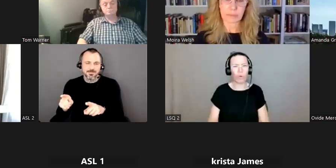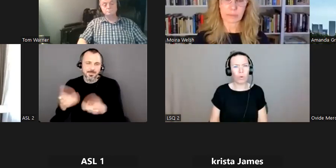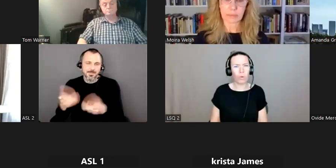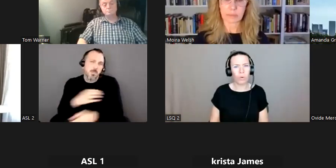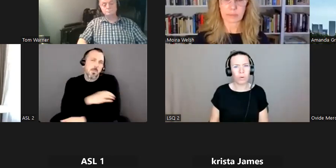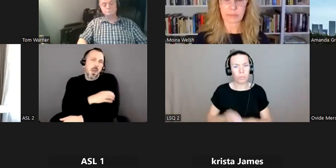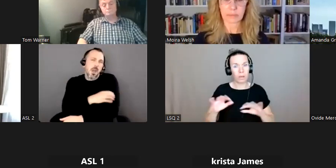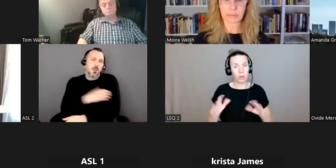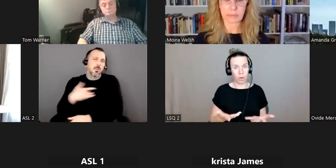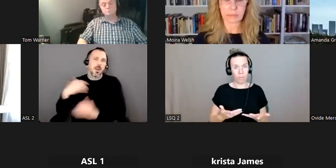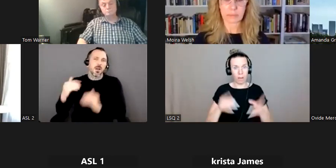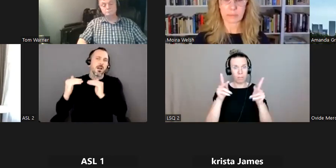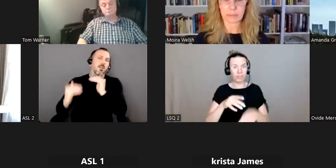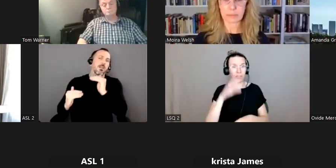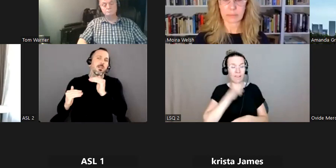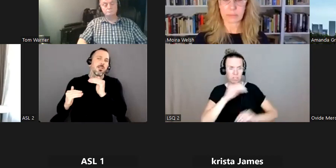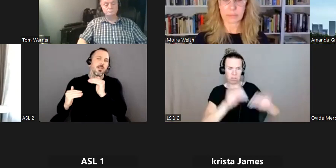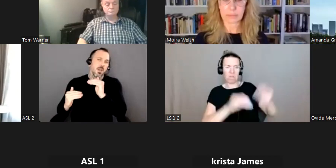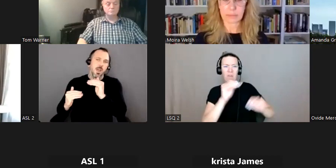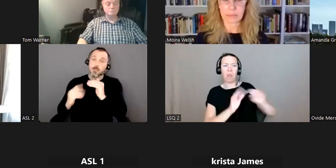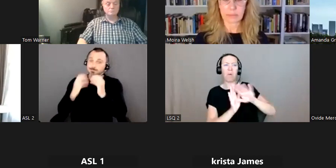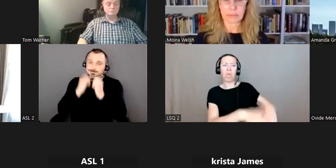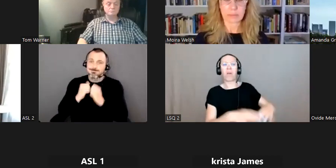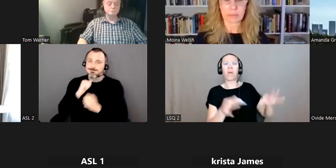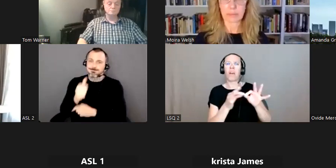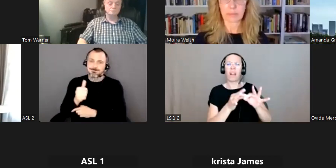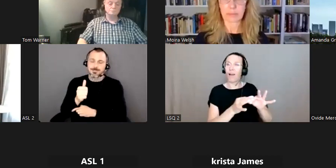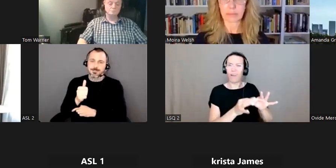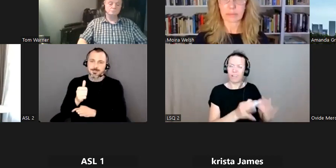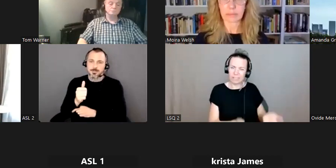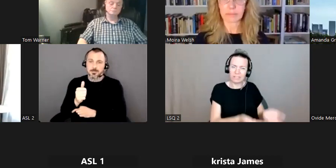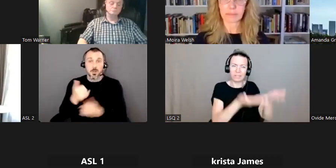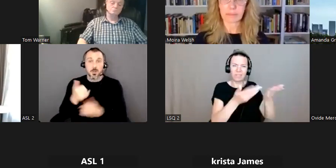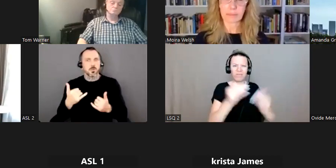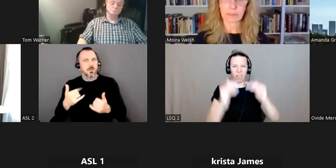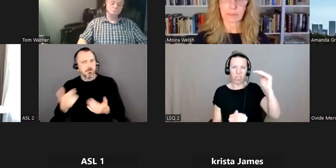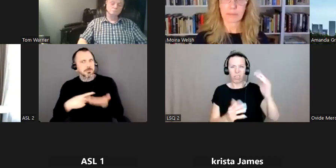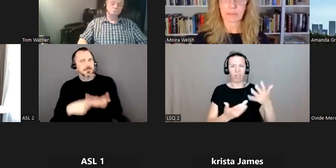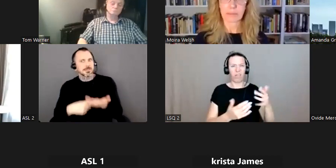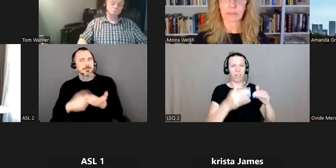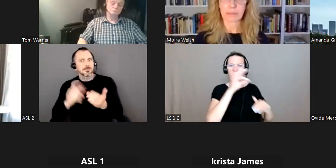in today, is that discussion of inequality, disadvantage, and thinking